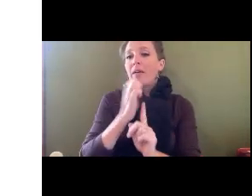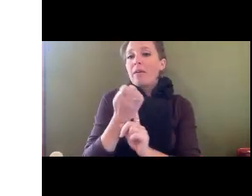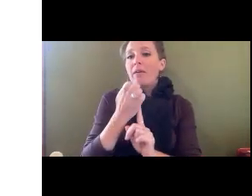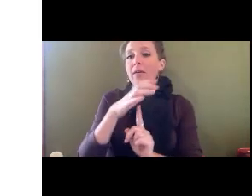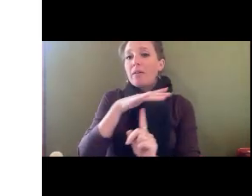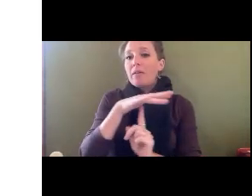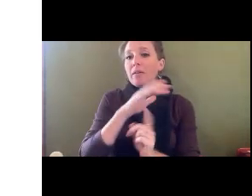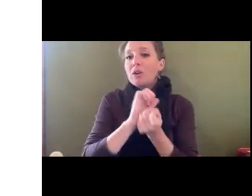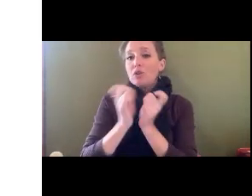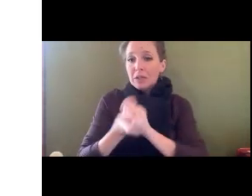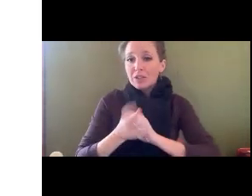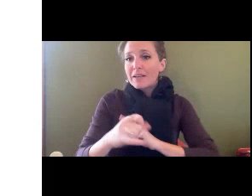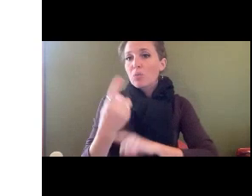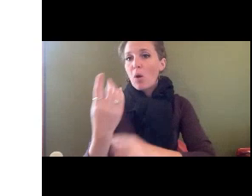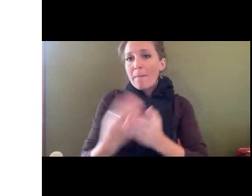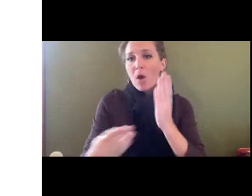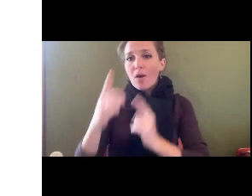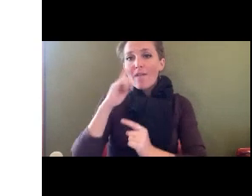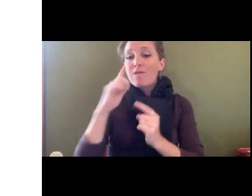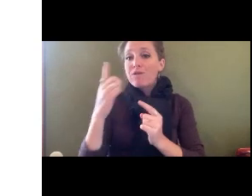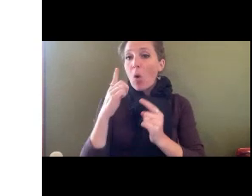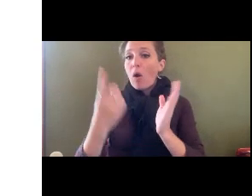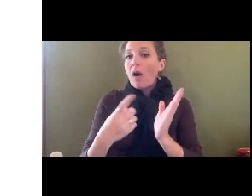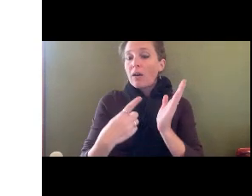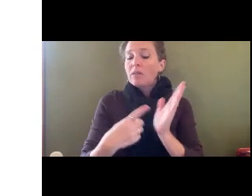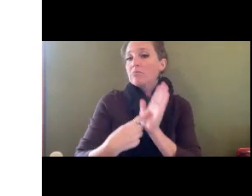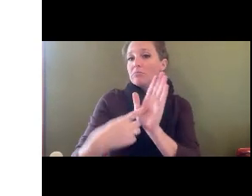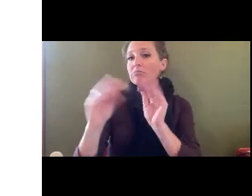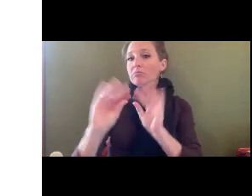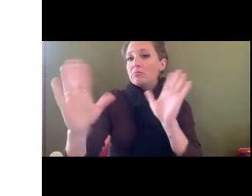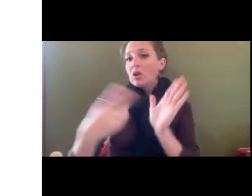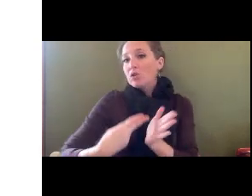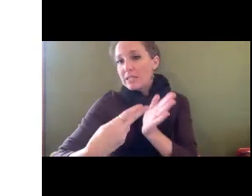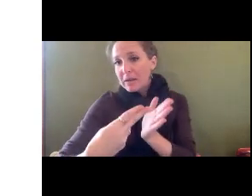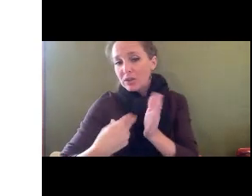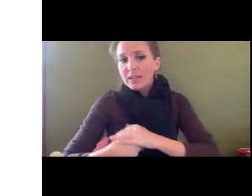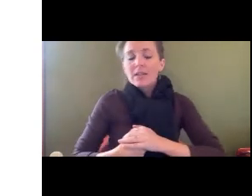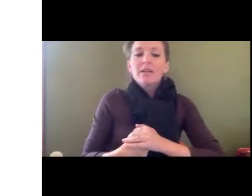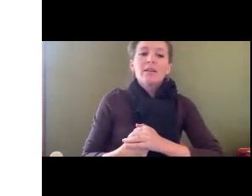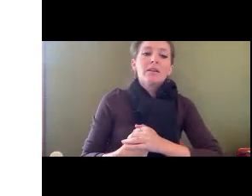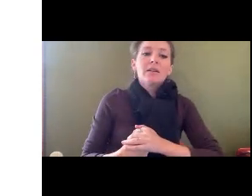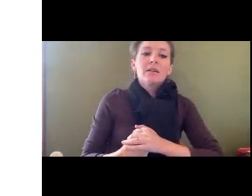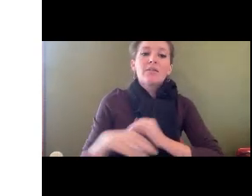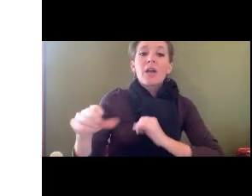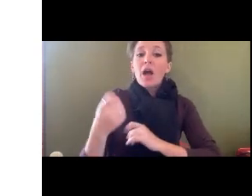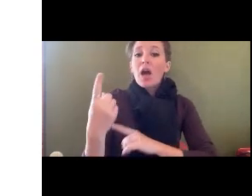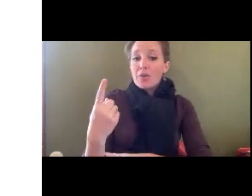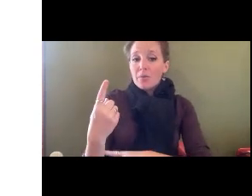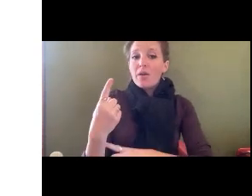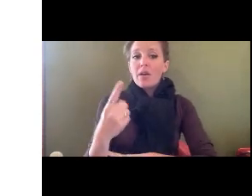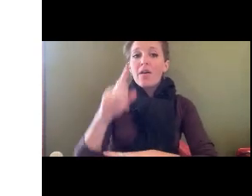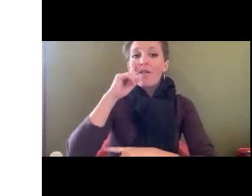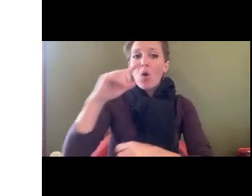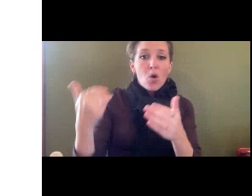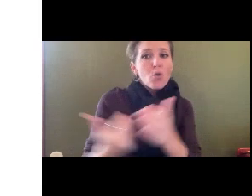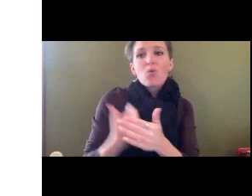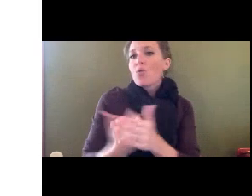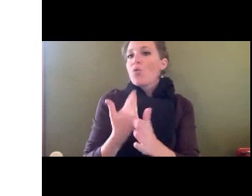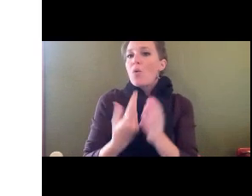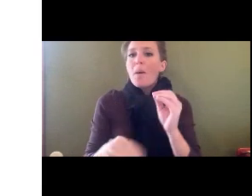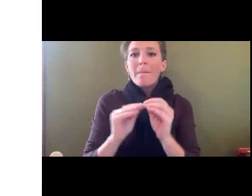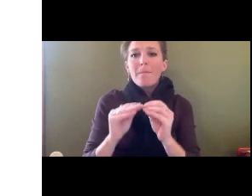for transparency. And then the other part is for countries to present new and more ambitious